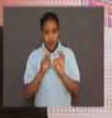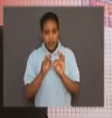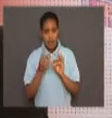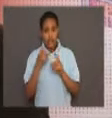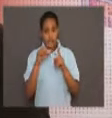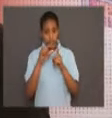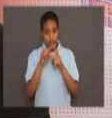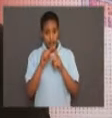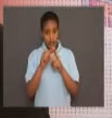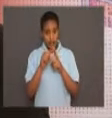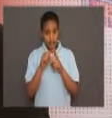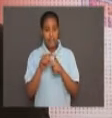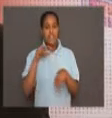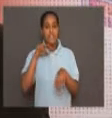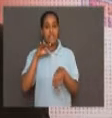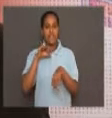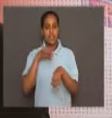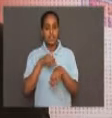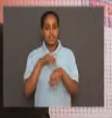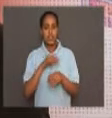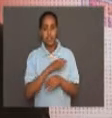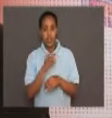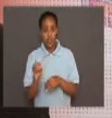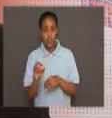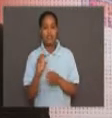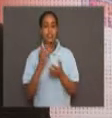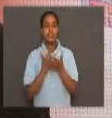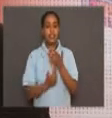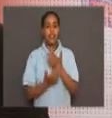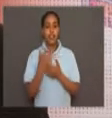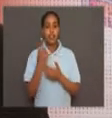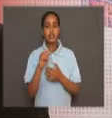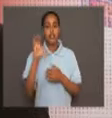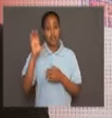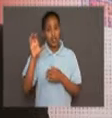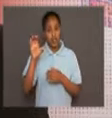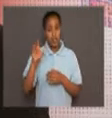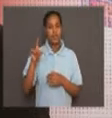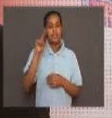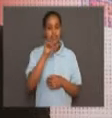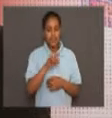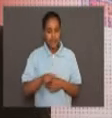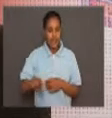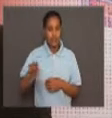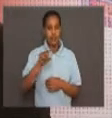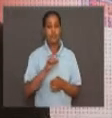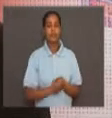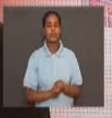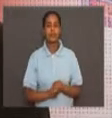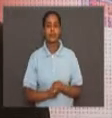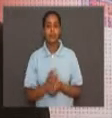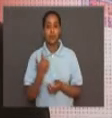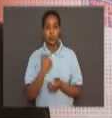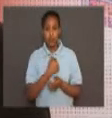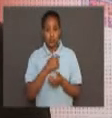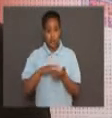the term fixation and discussed the carbon cycle.